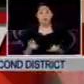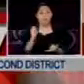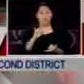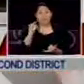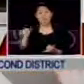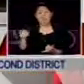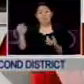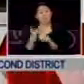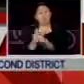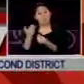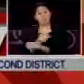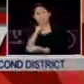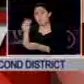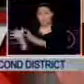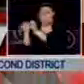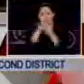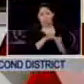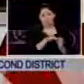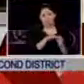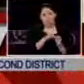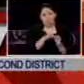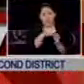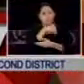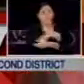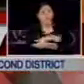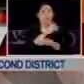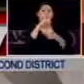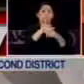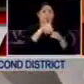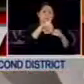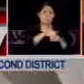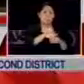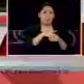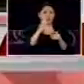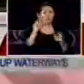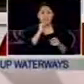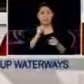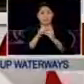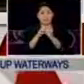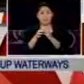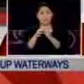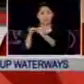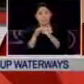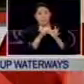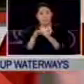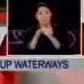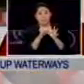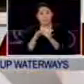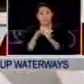impeachment proceedings does not justify any court of justice to rule against the privacy, Your Honor. The